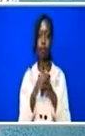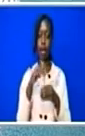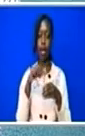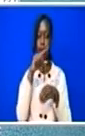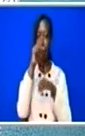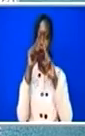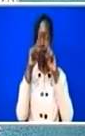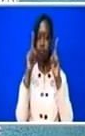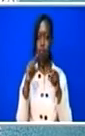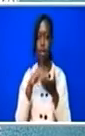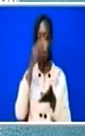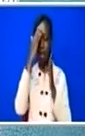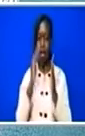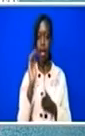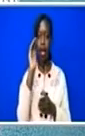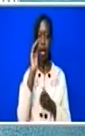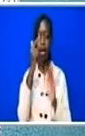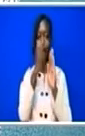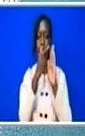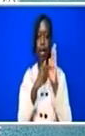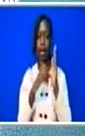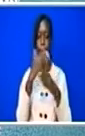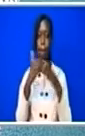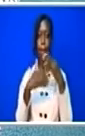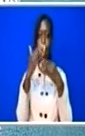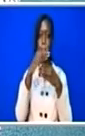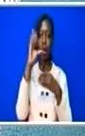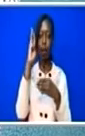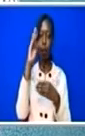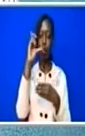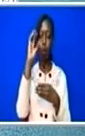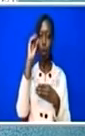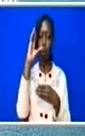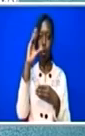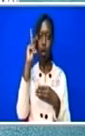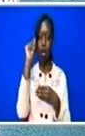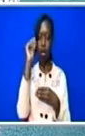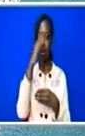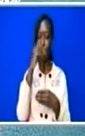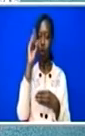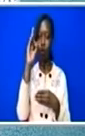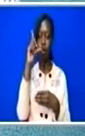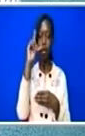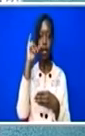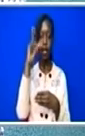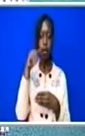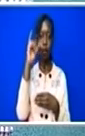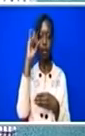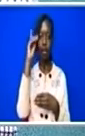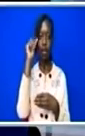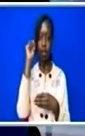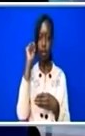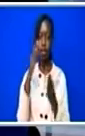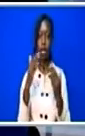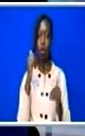being told, state the building blocks of lipids, and they wonder what exactly does it mean, you know, those substances that condense